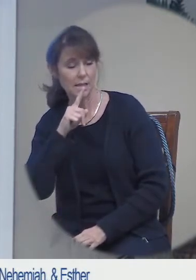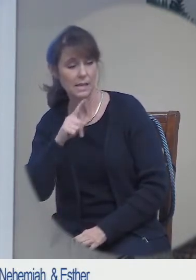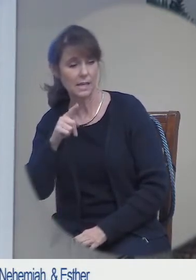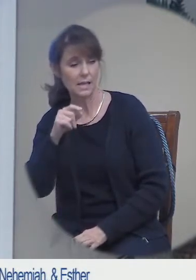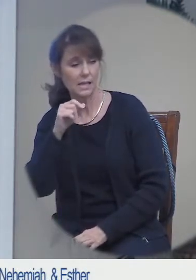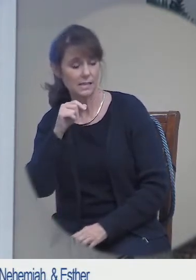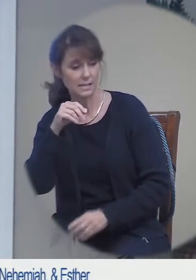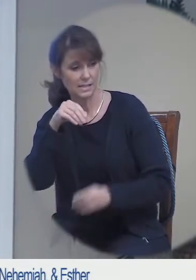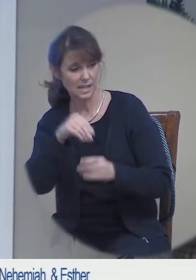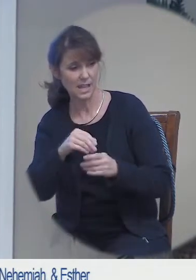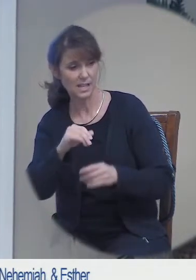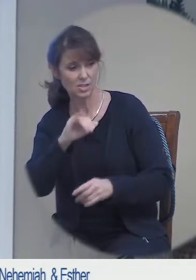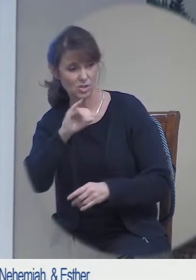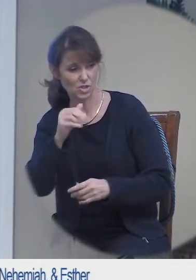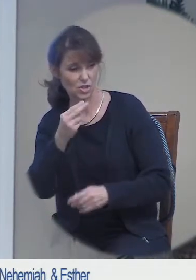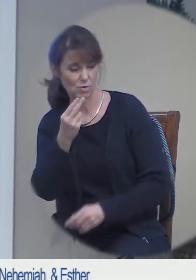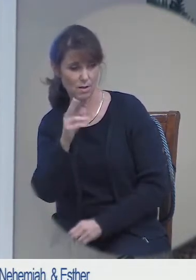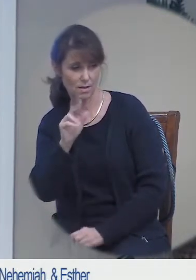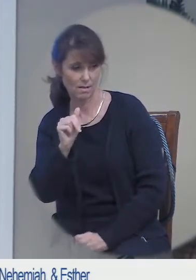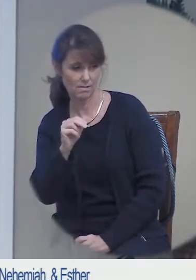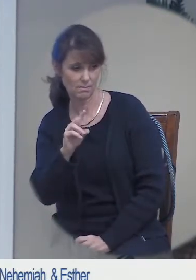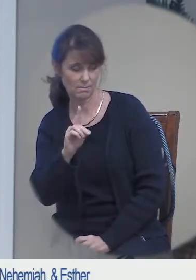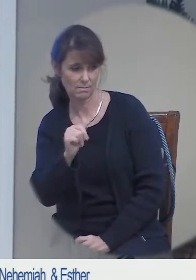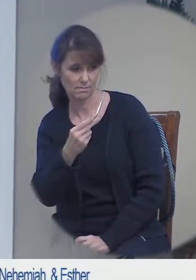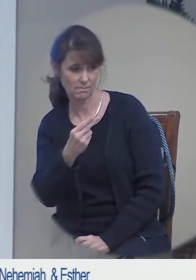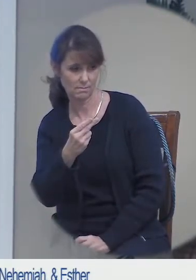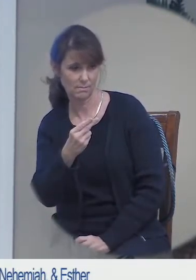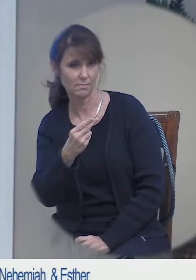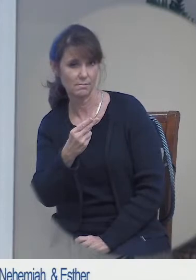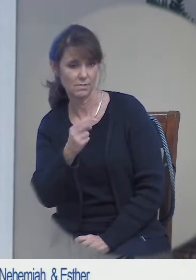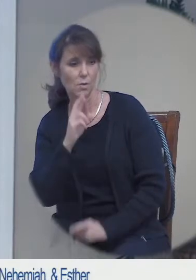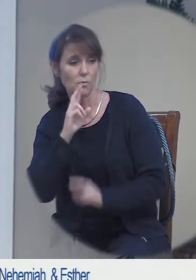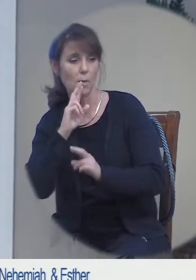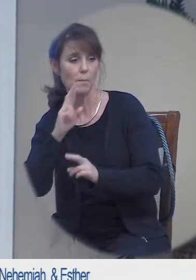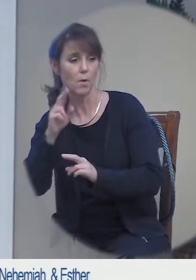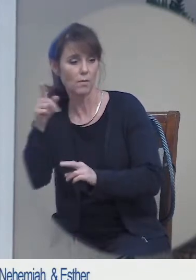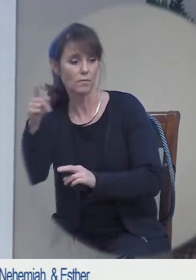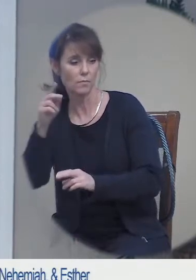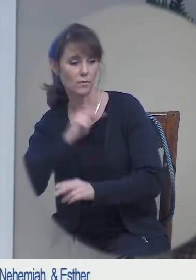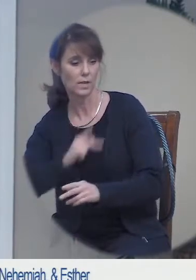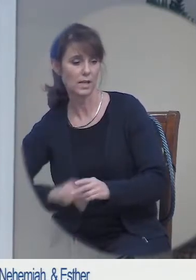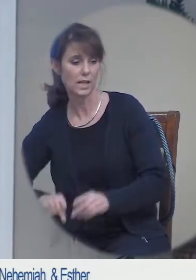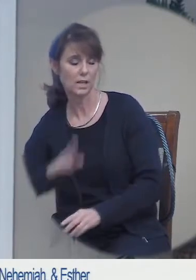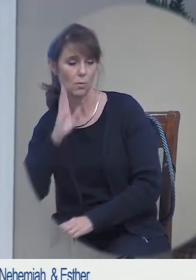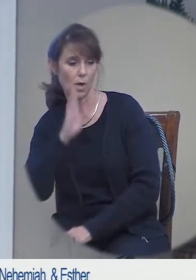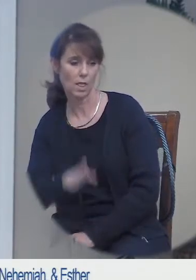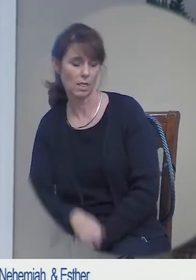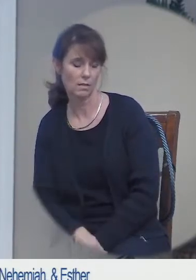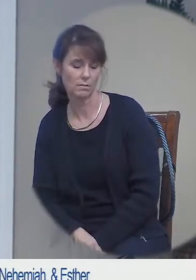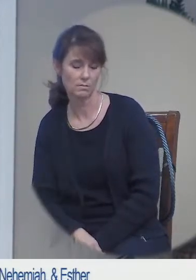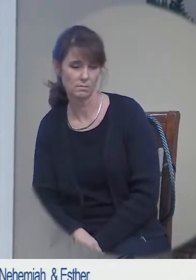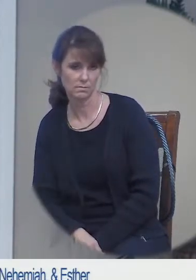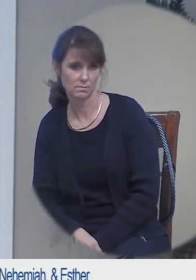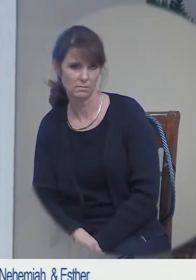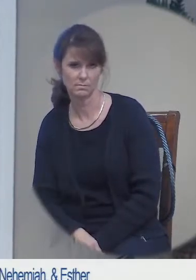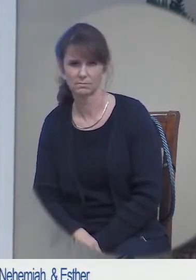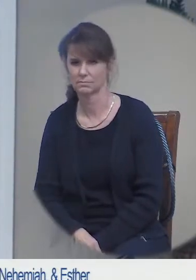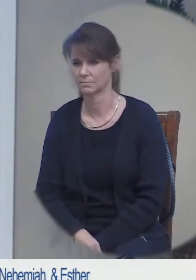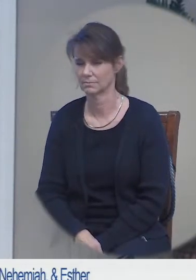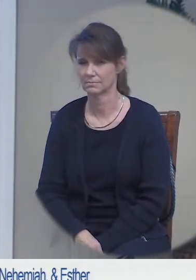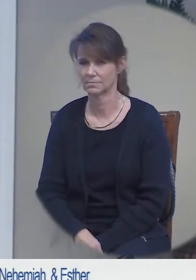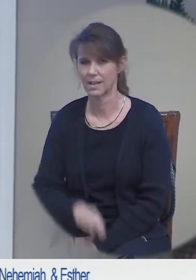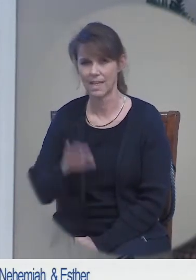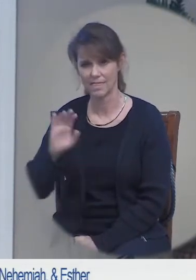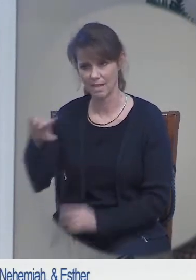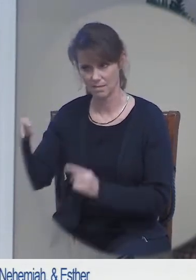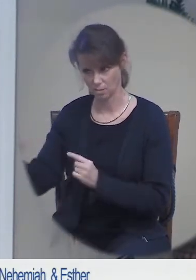going to be reported to the king. Now, I want you to understand how subtle and insidious a threat